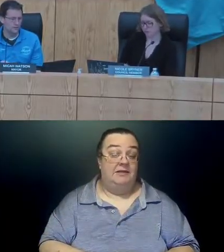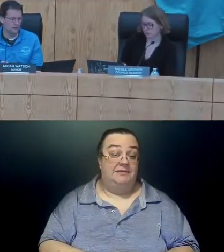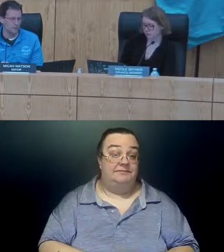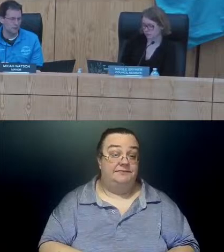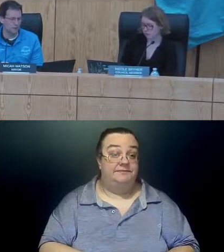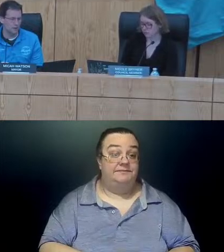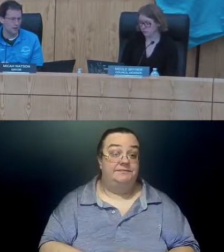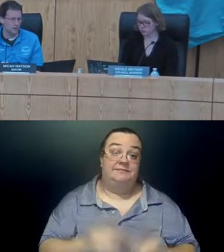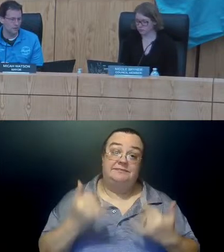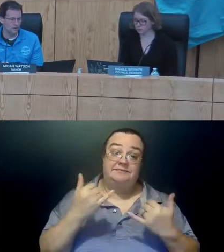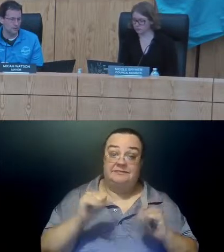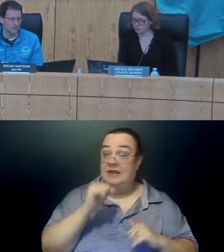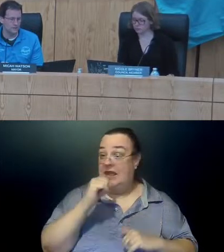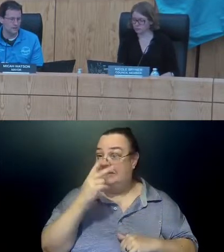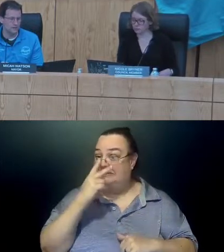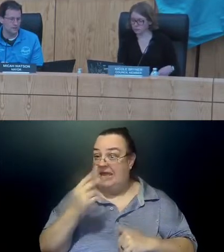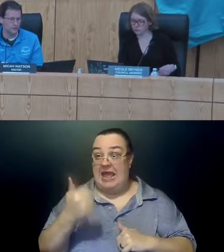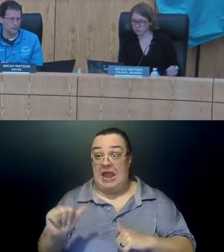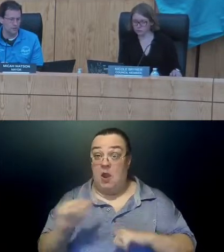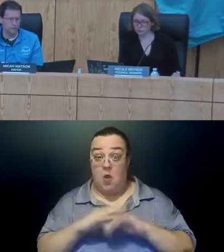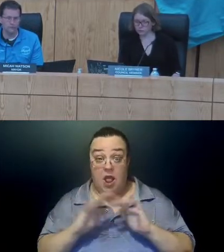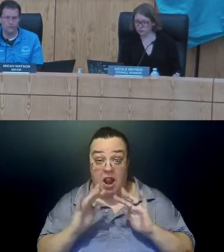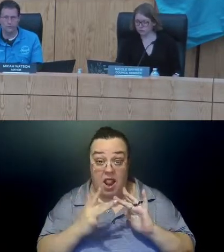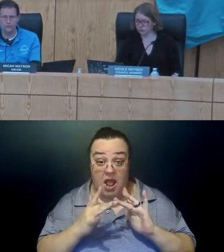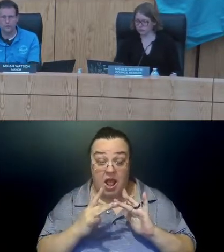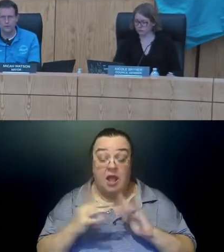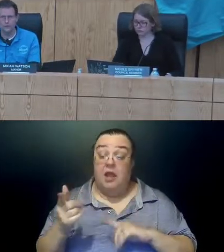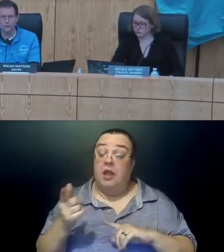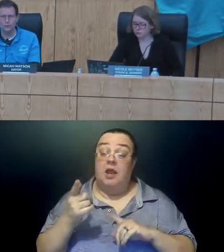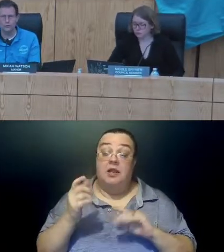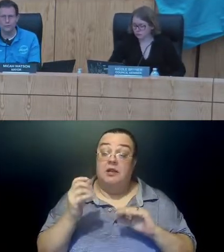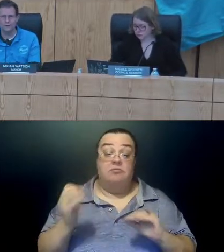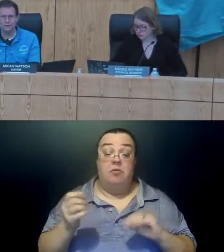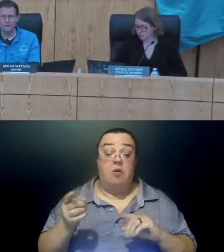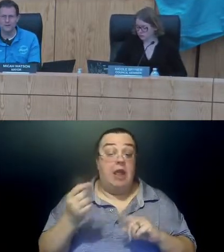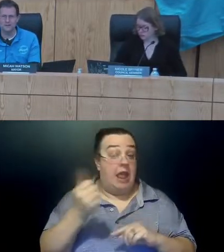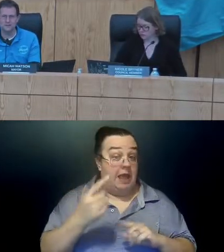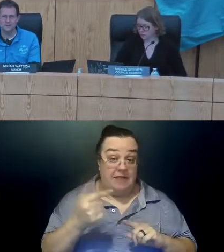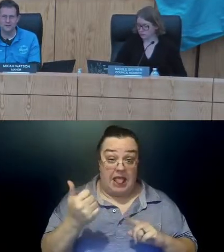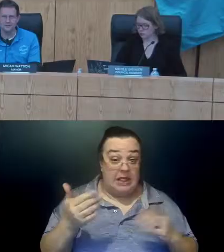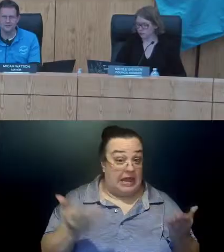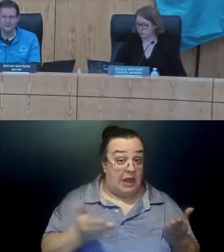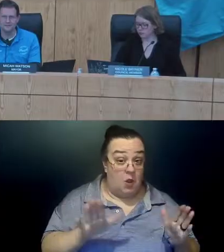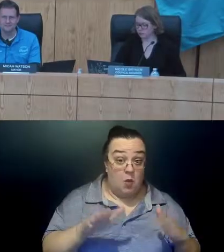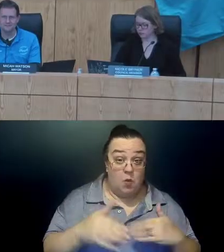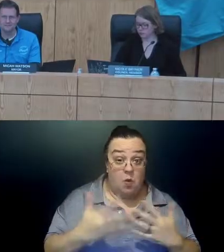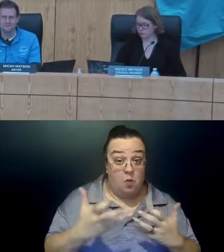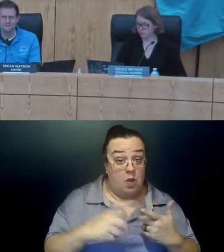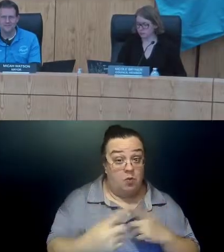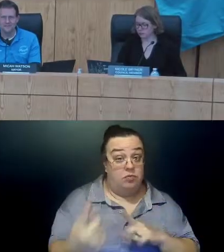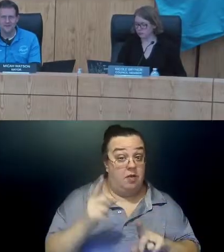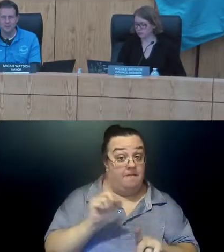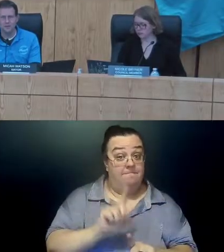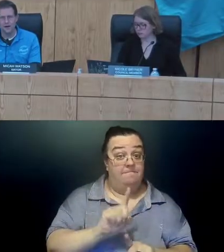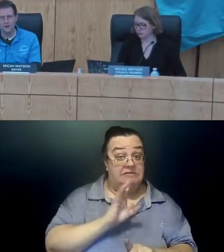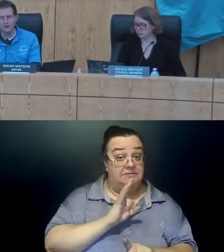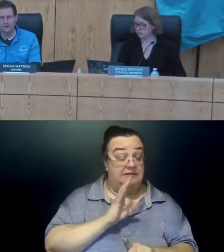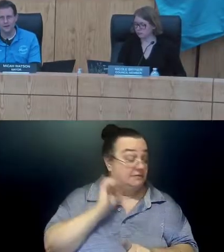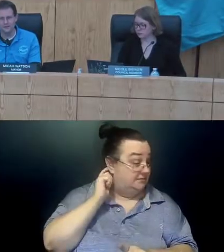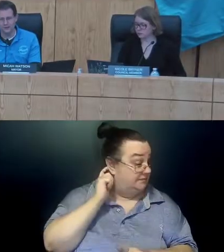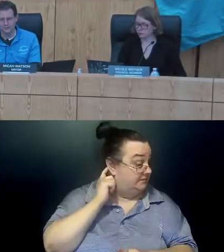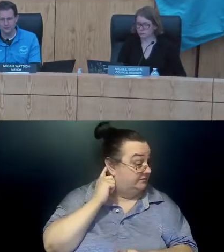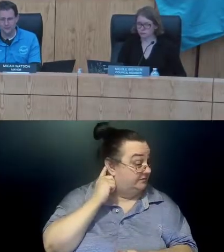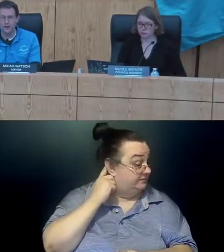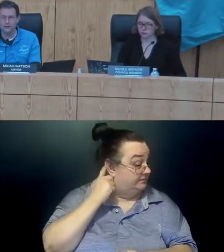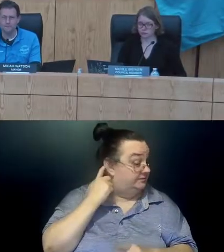Still not seeing anybody online, or is there anyone else in the room who would like to speak? Anyone not on